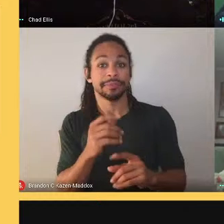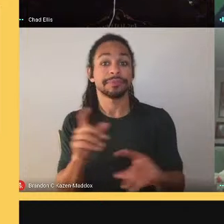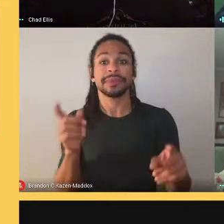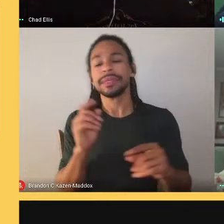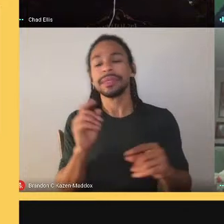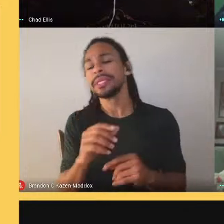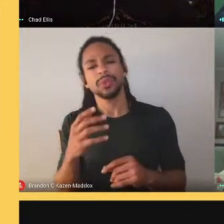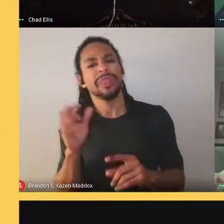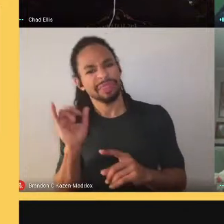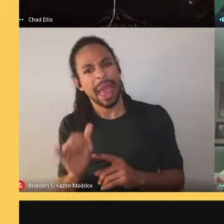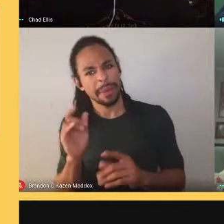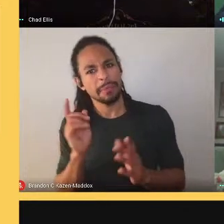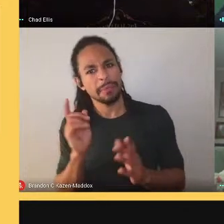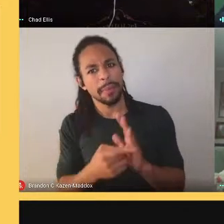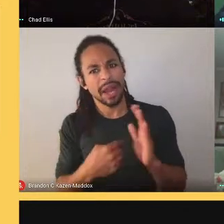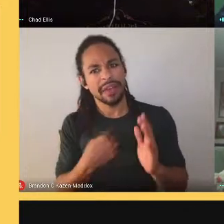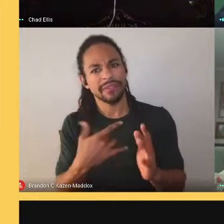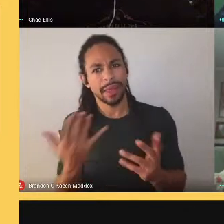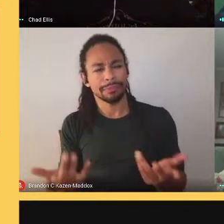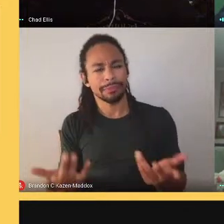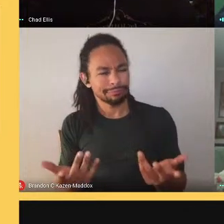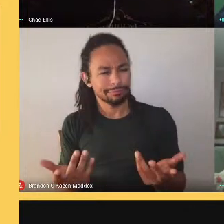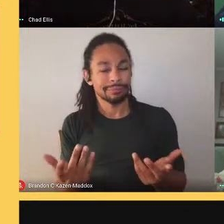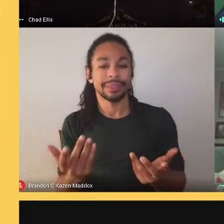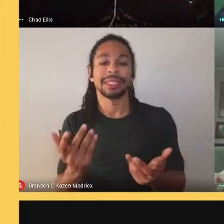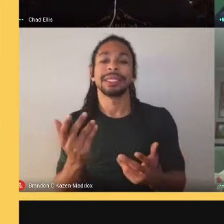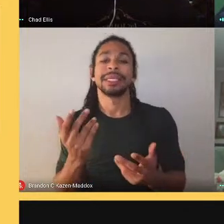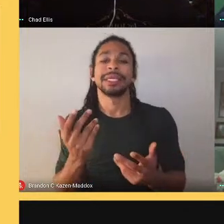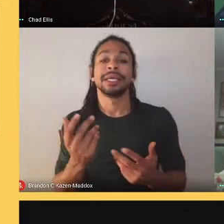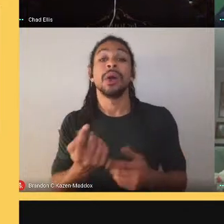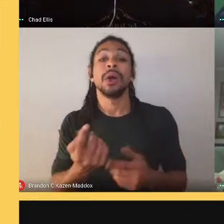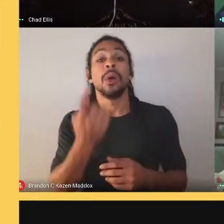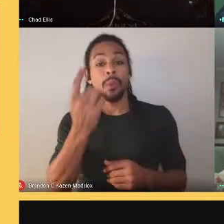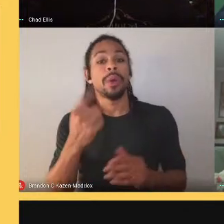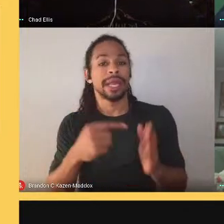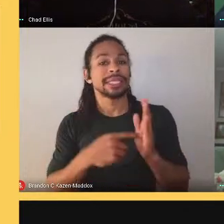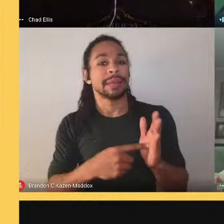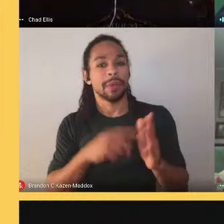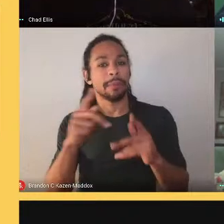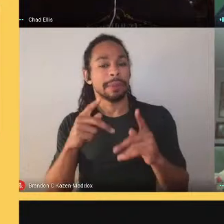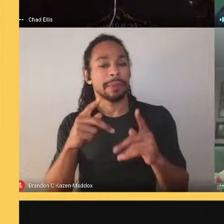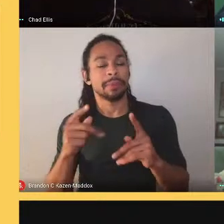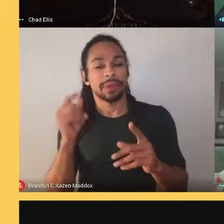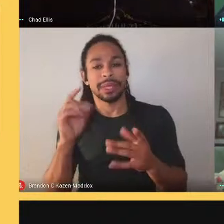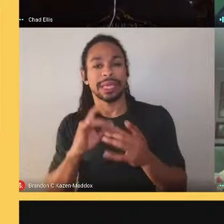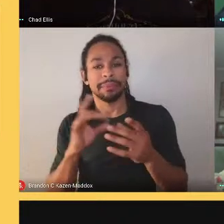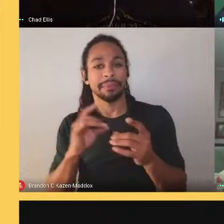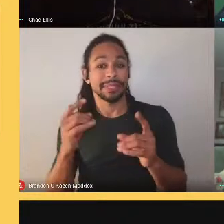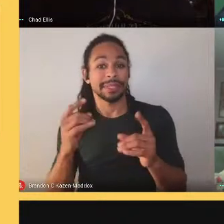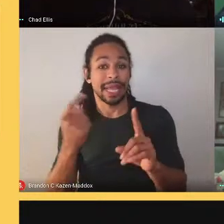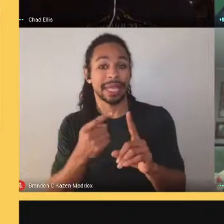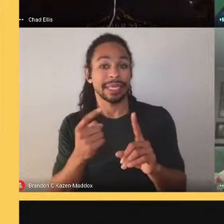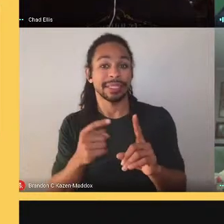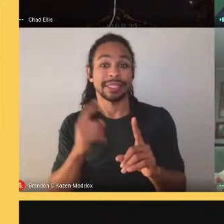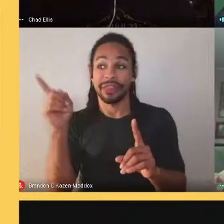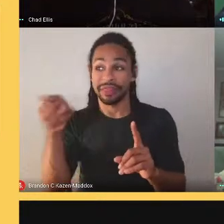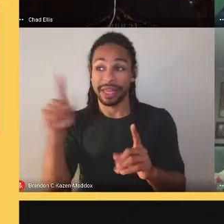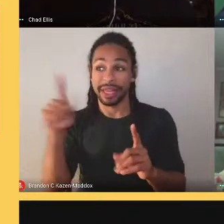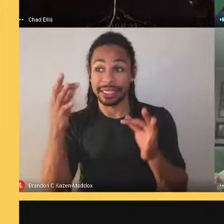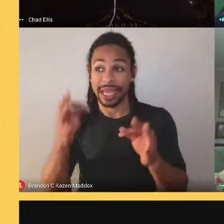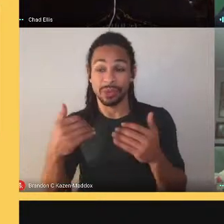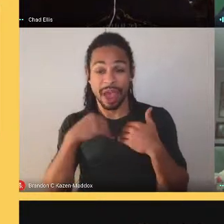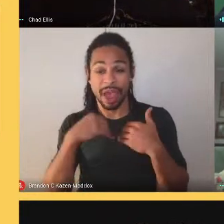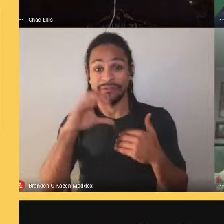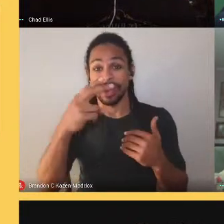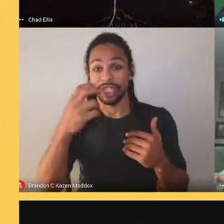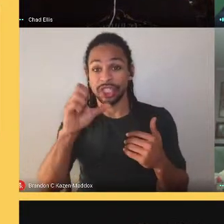biggest examples that people keep coming back to was they decided to have a chess game to figure out who gets to